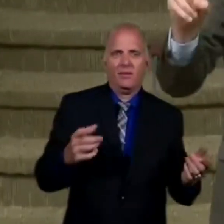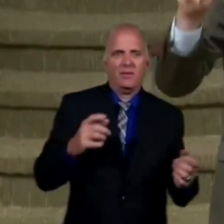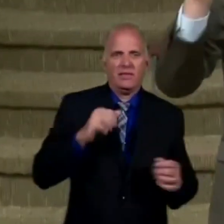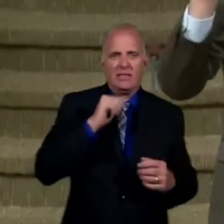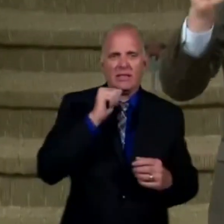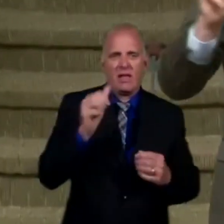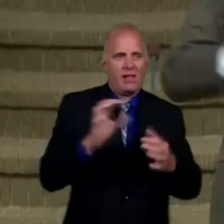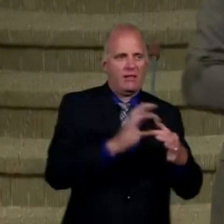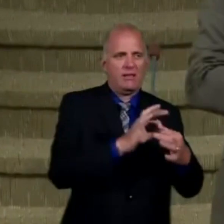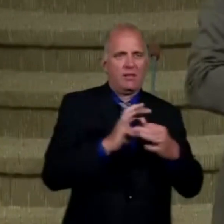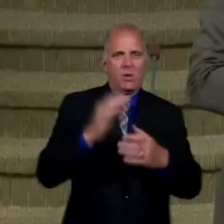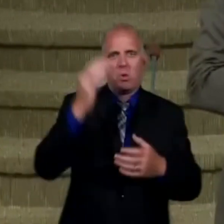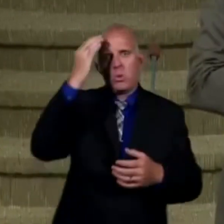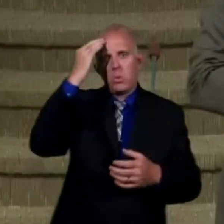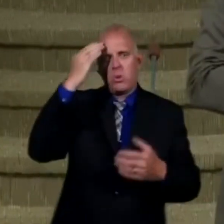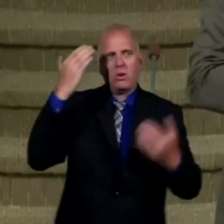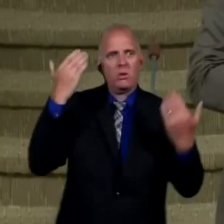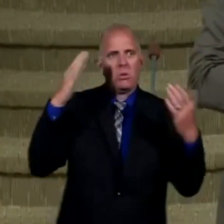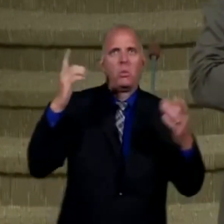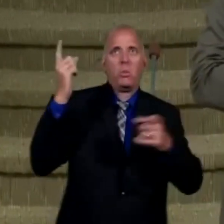don't know the right God.